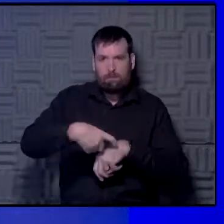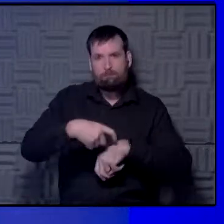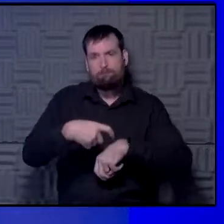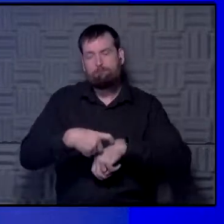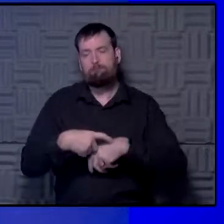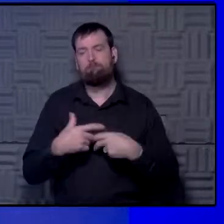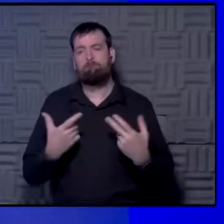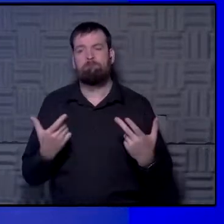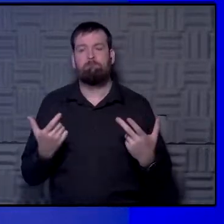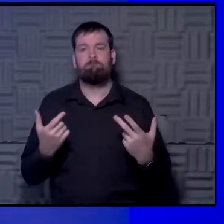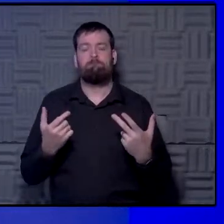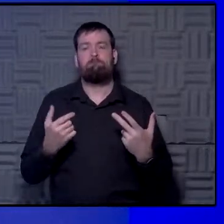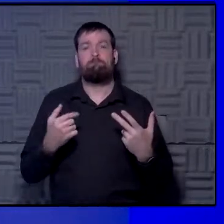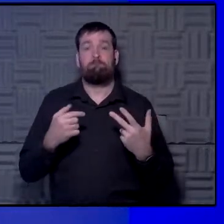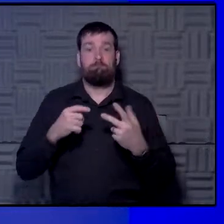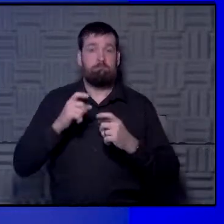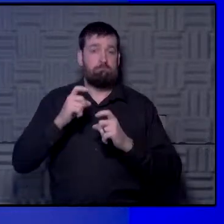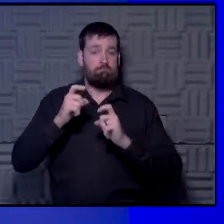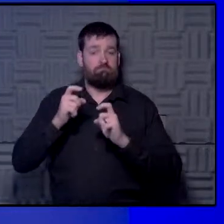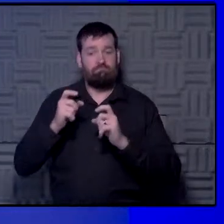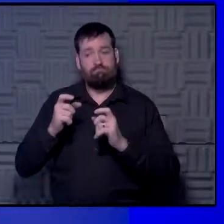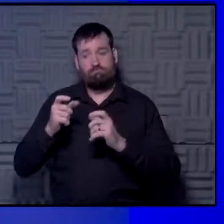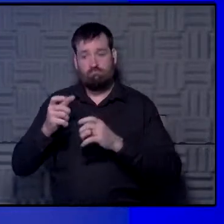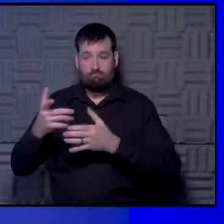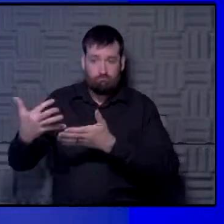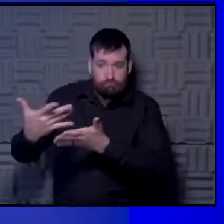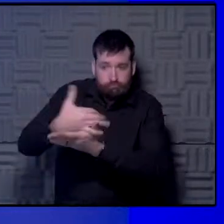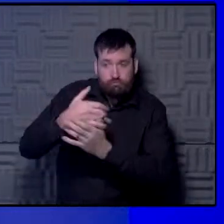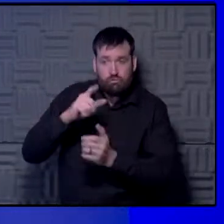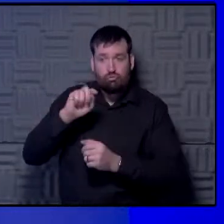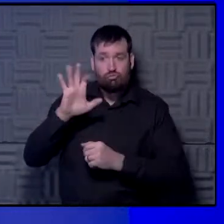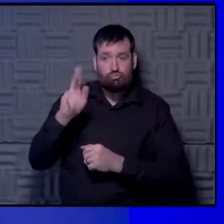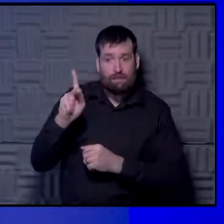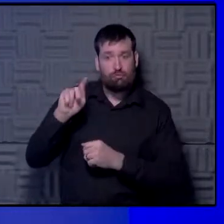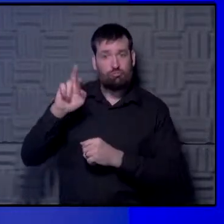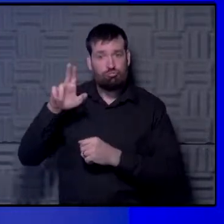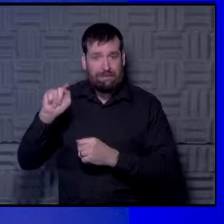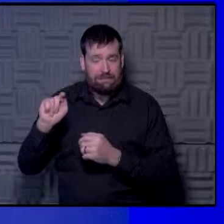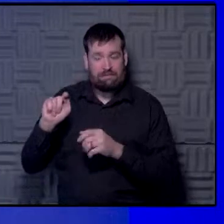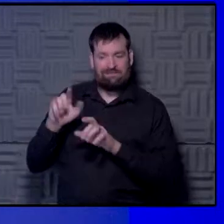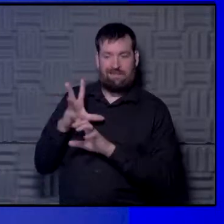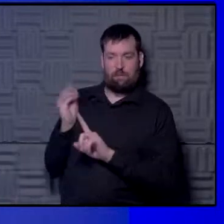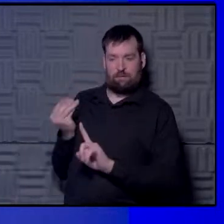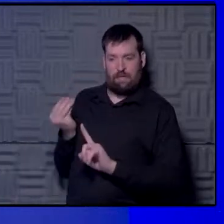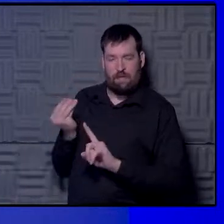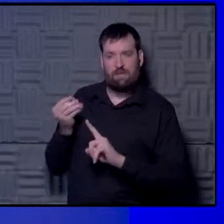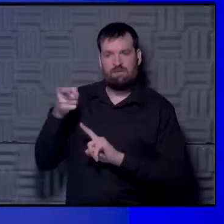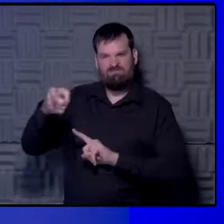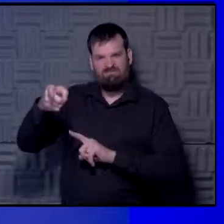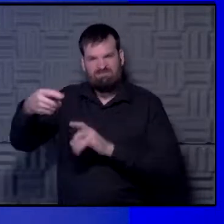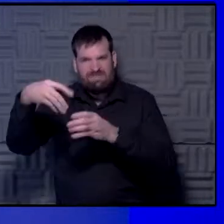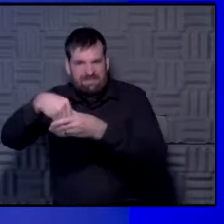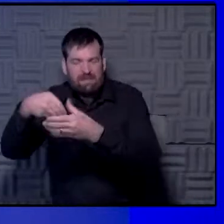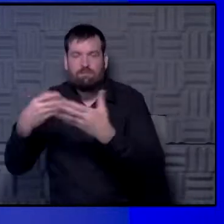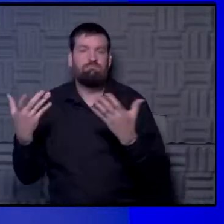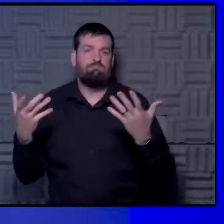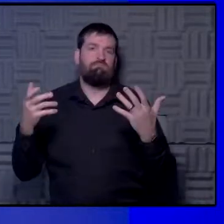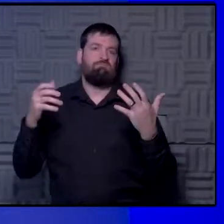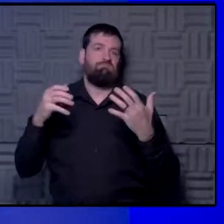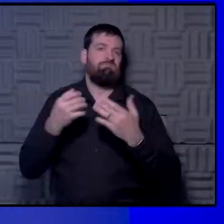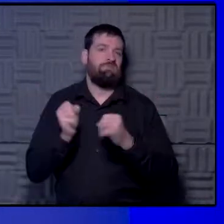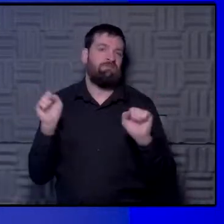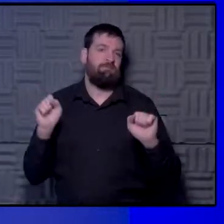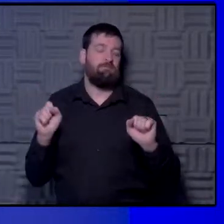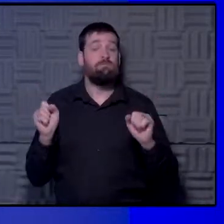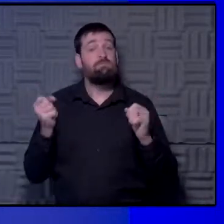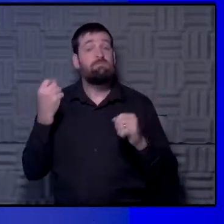time, with the trick-or-treaters going to be outside, you will kind of be on the other side of the threshold inside. That is the way that you're going to be safe,